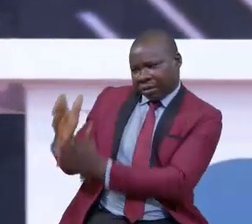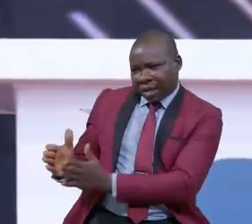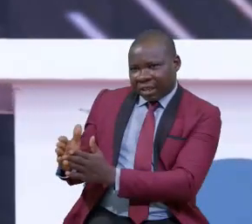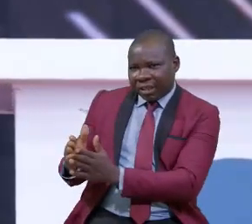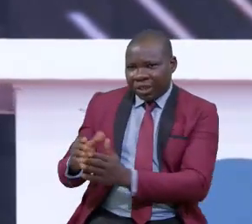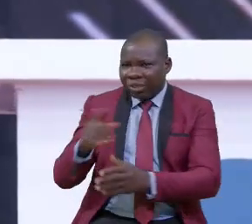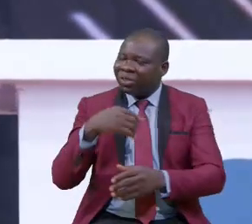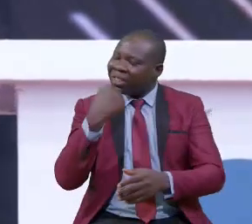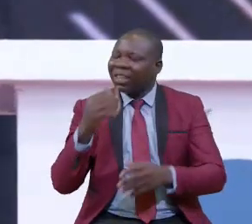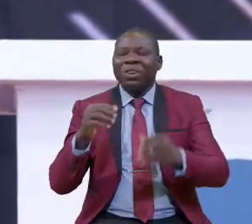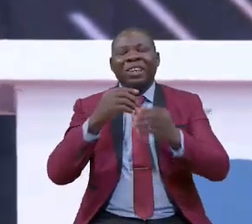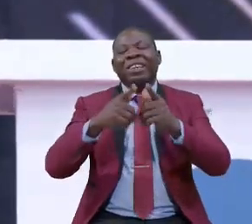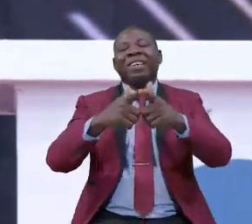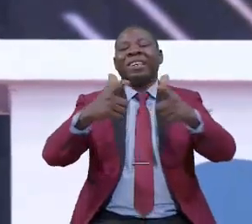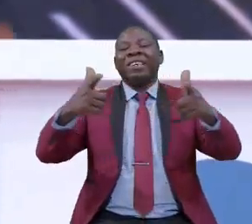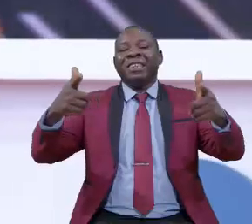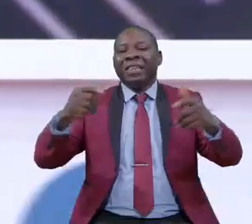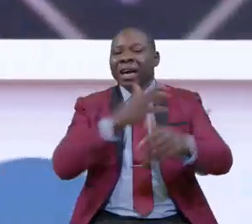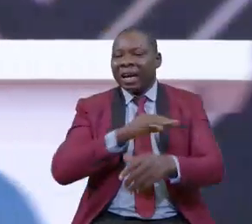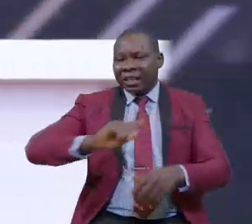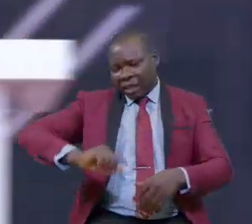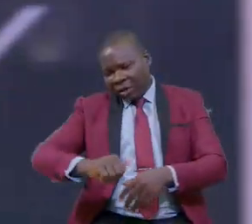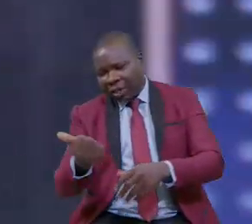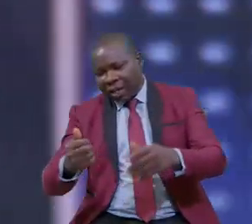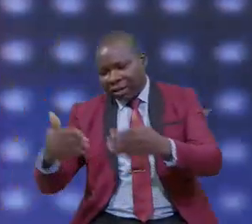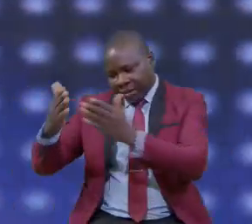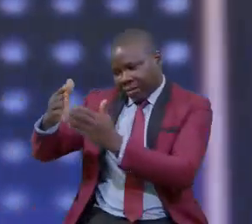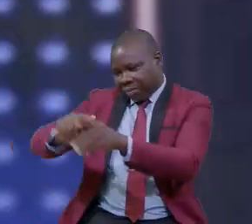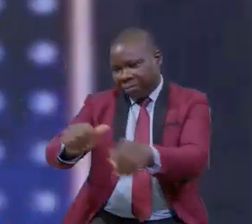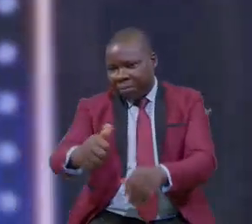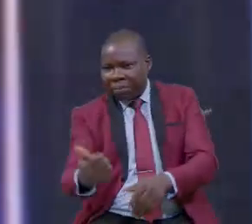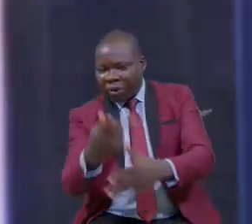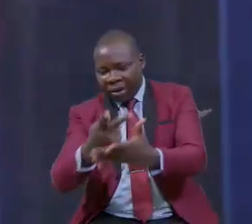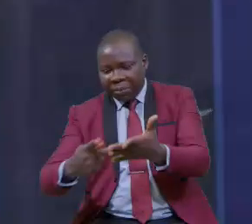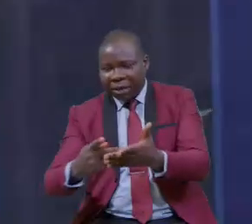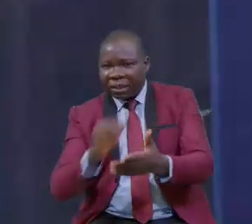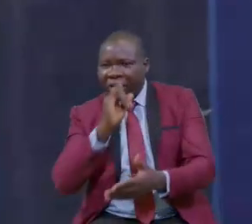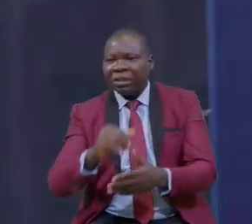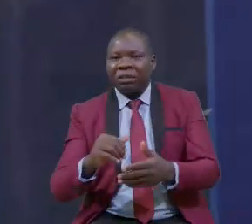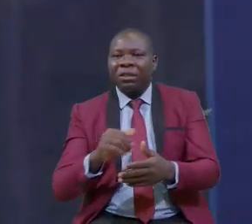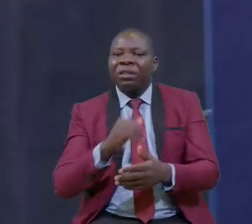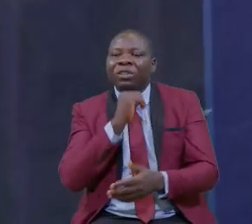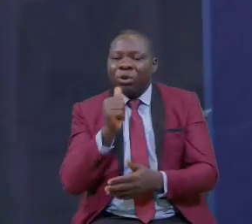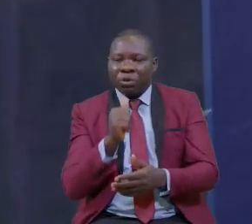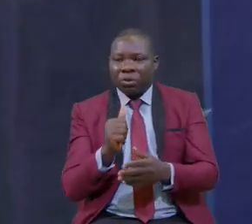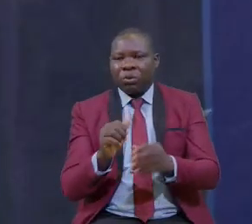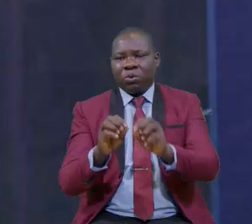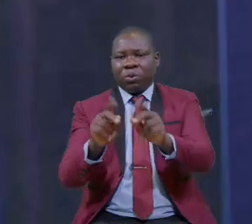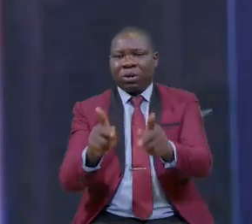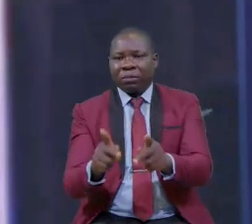is not on the other side. And then you go about, you want to buy something, you tender